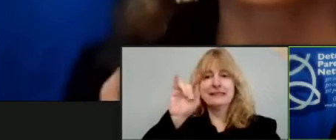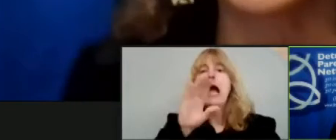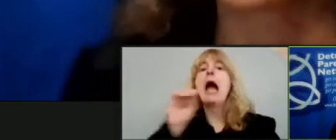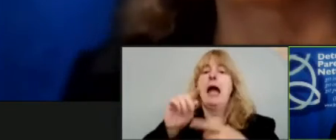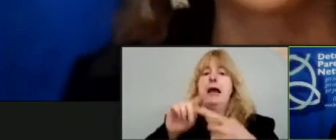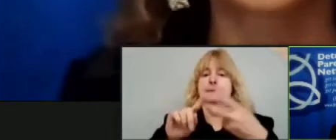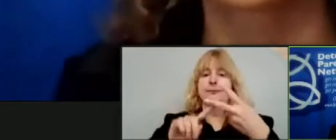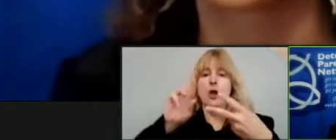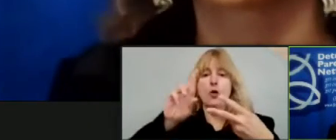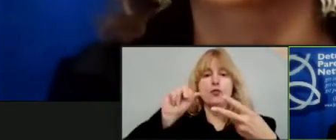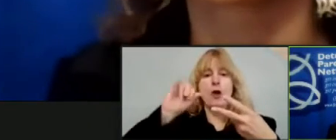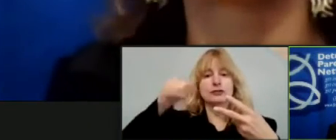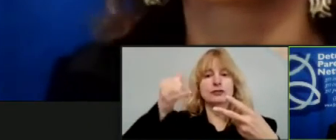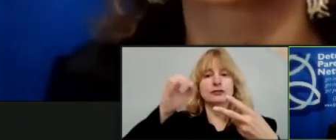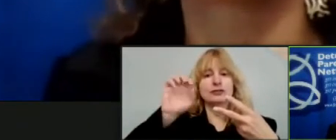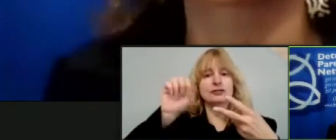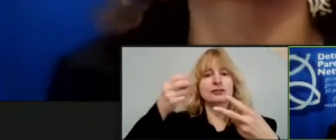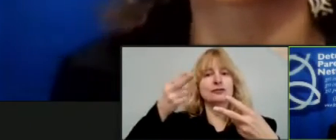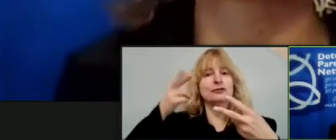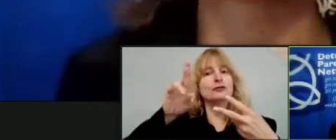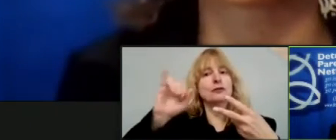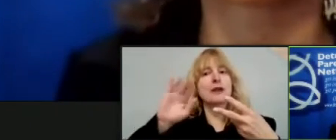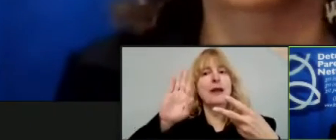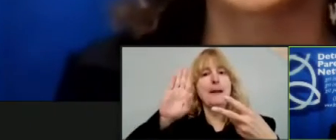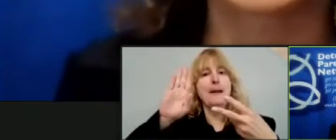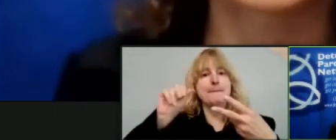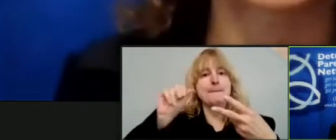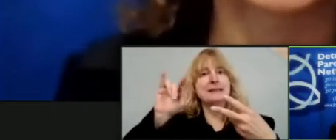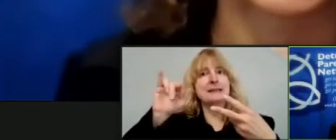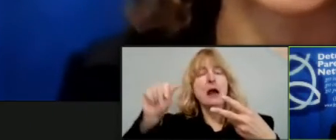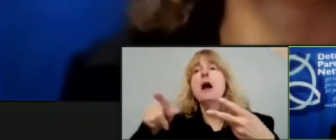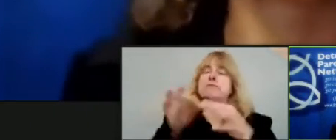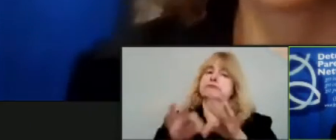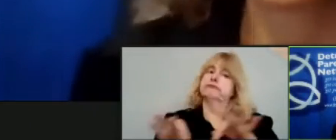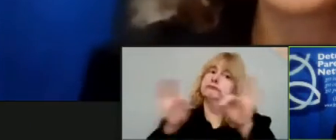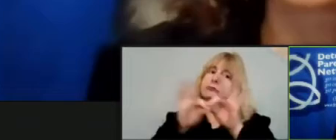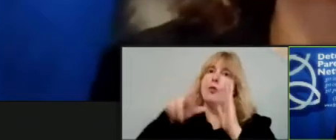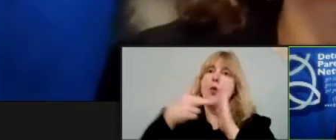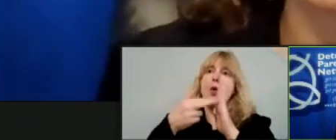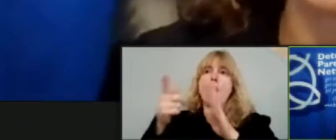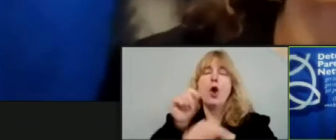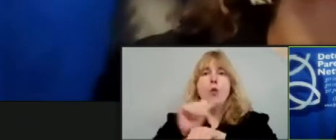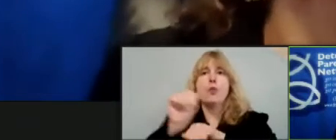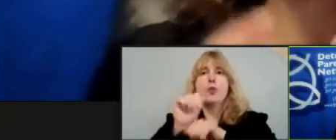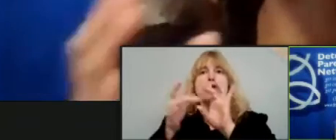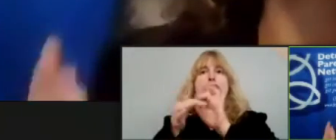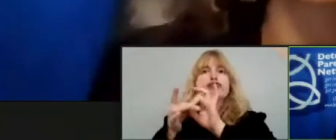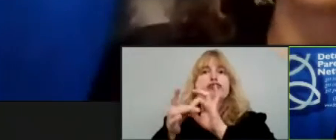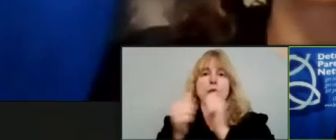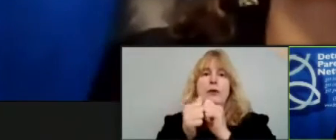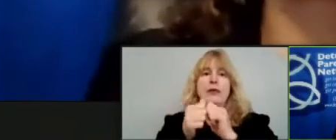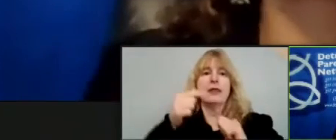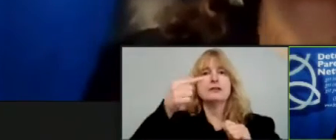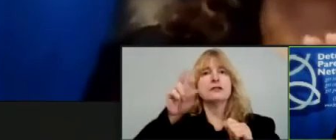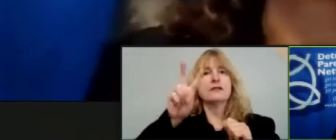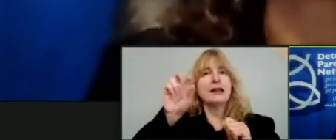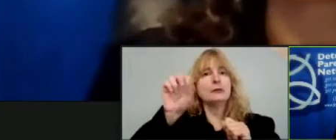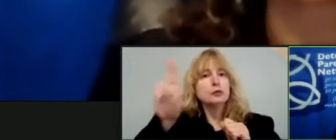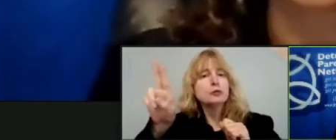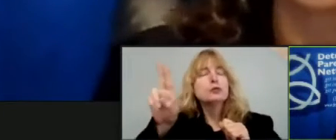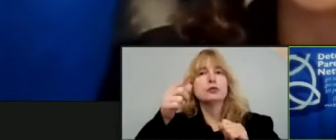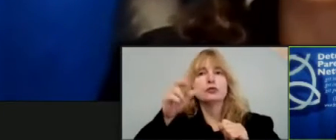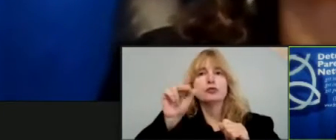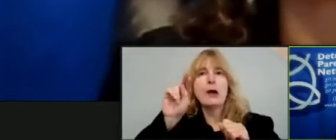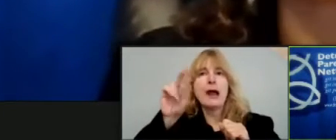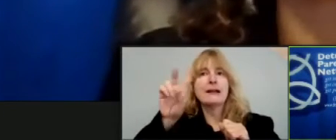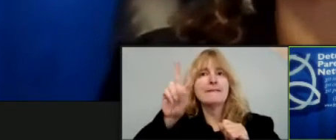has a very important role working with Grand Valley State University and the Authorizers Council, specifically working